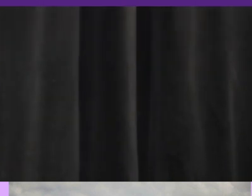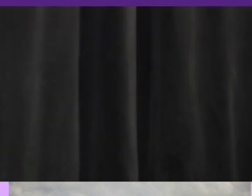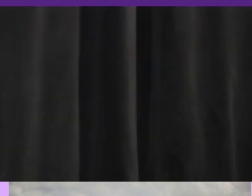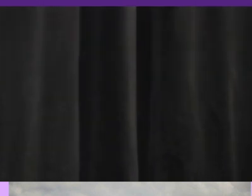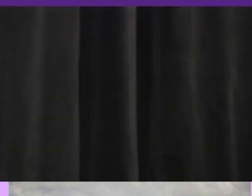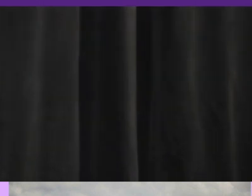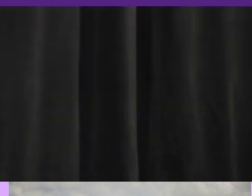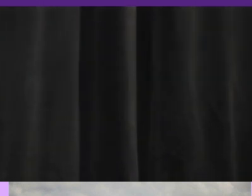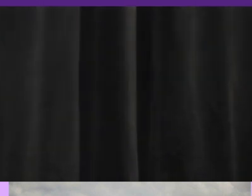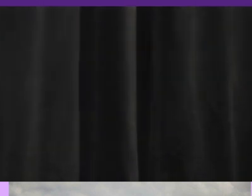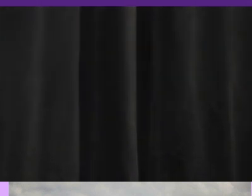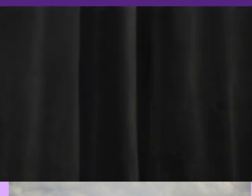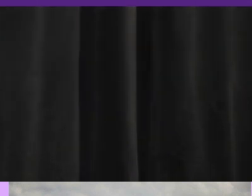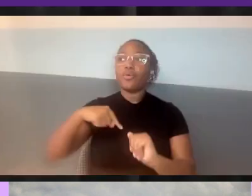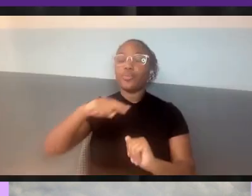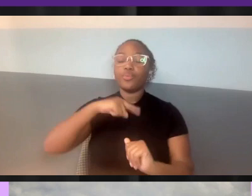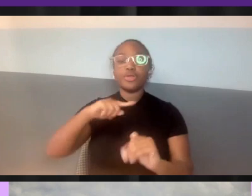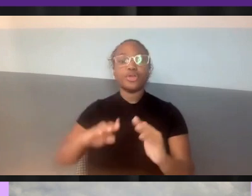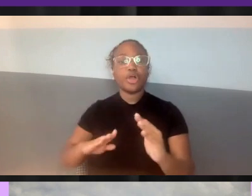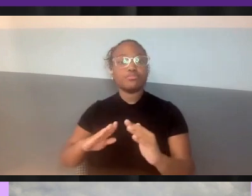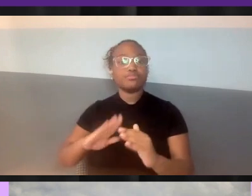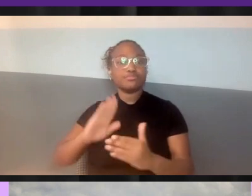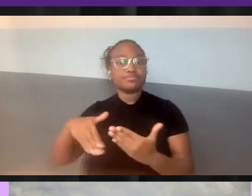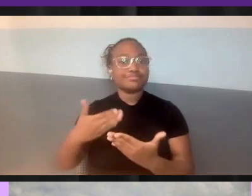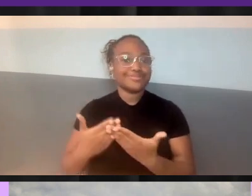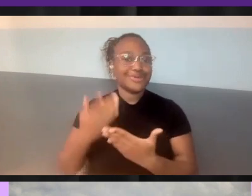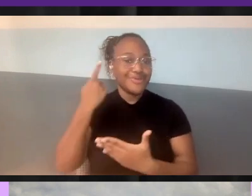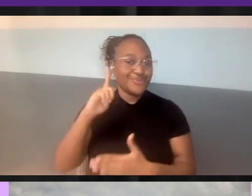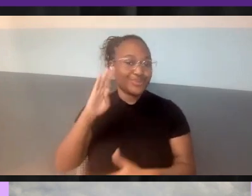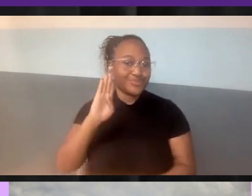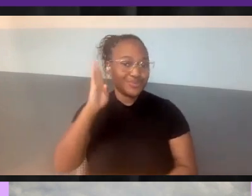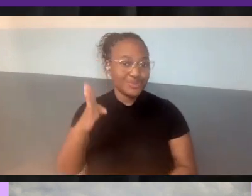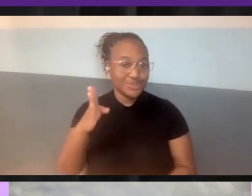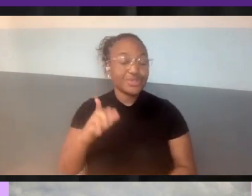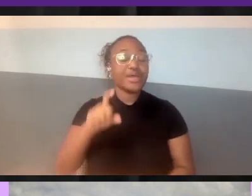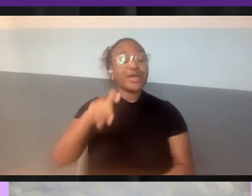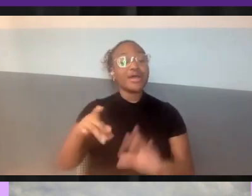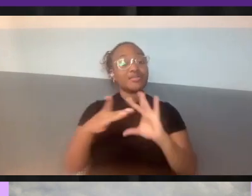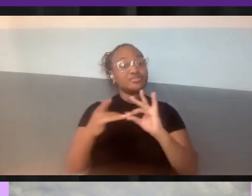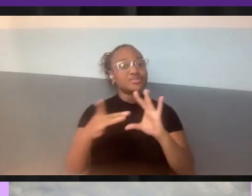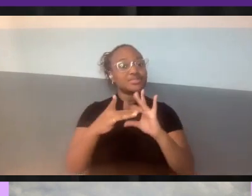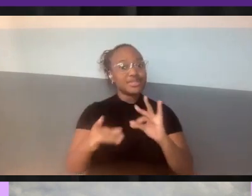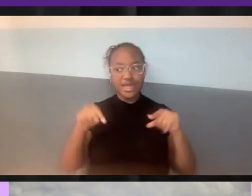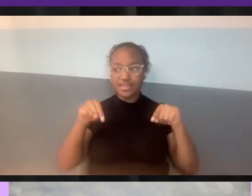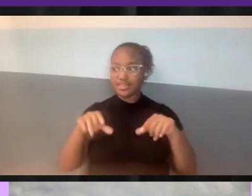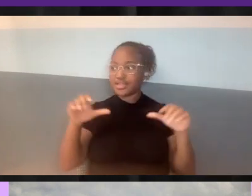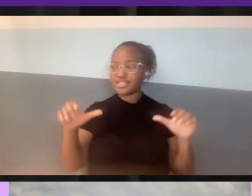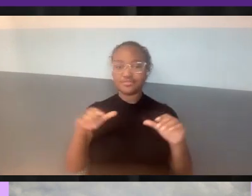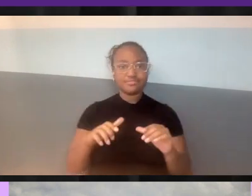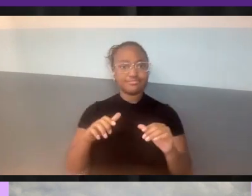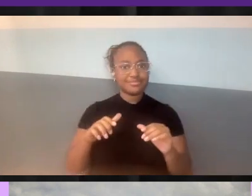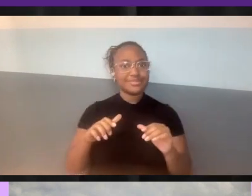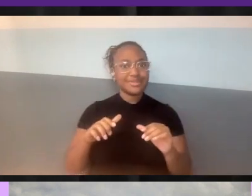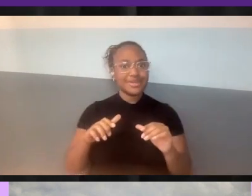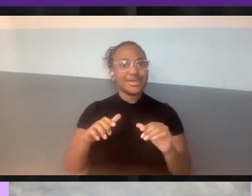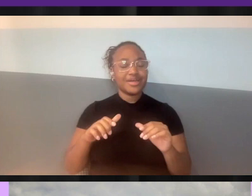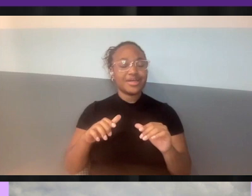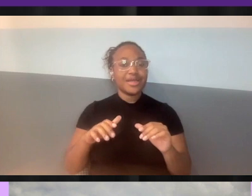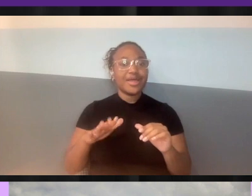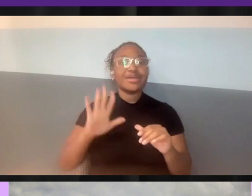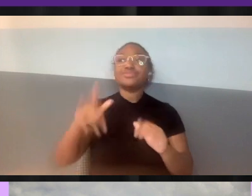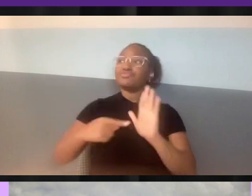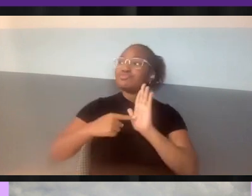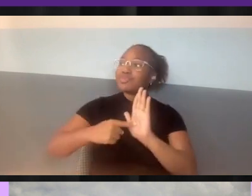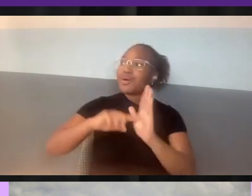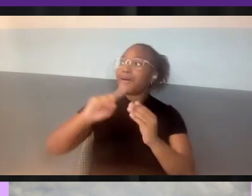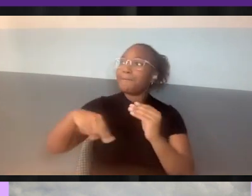I would have to say that, you know, if this gathering is any semblance of what might be possible in the future, it's